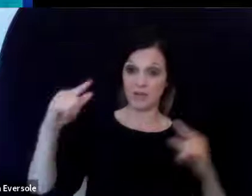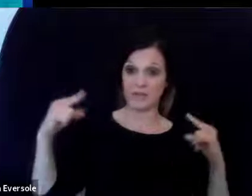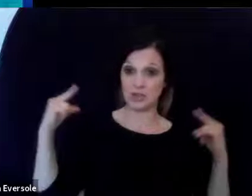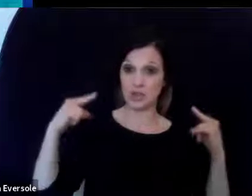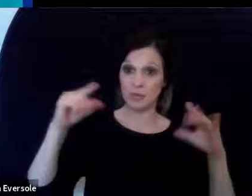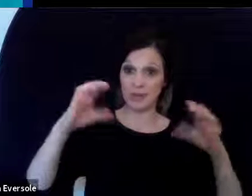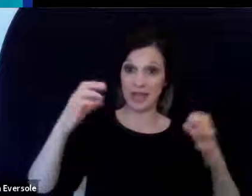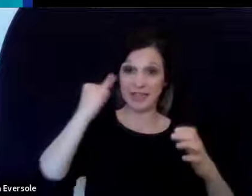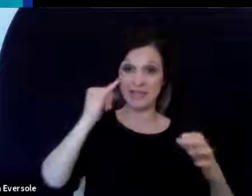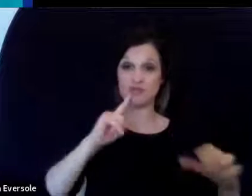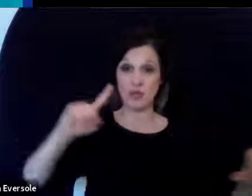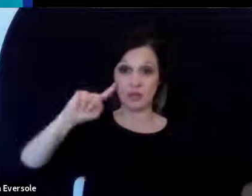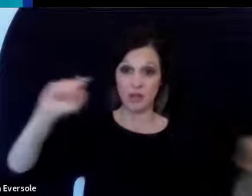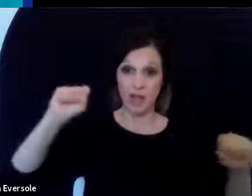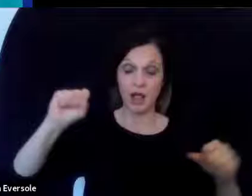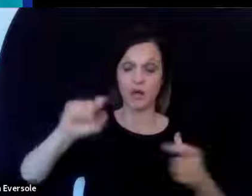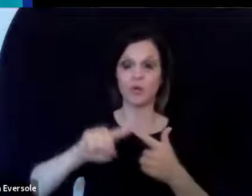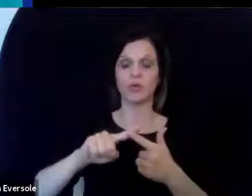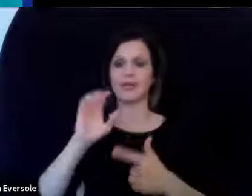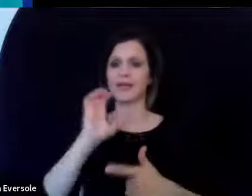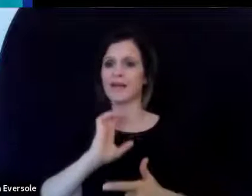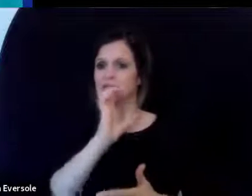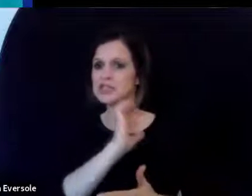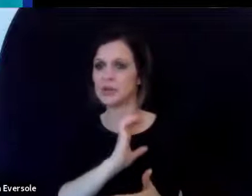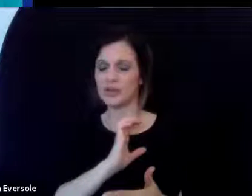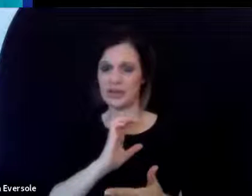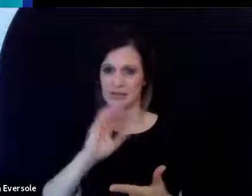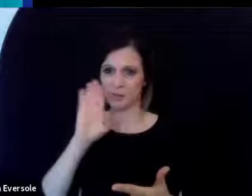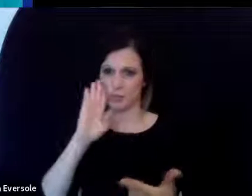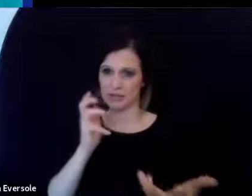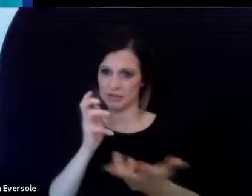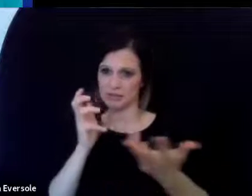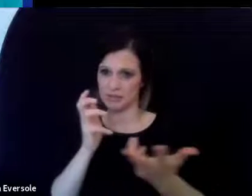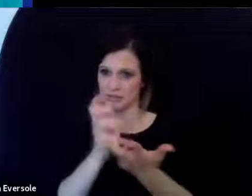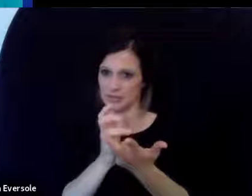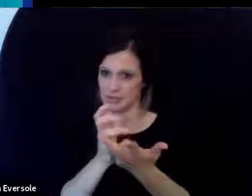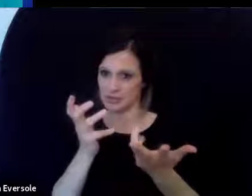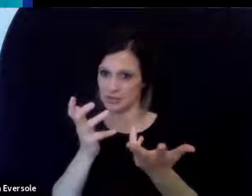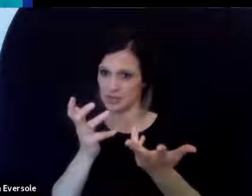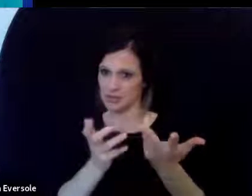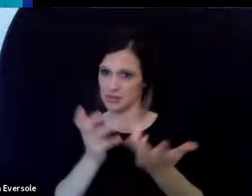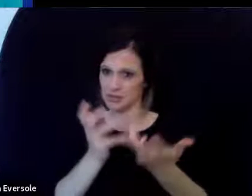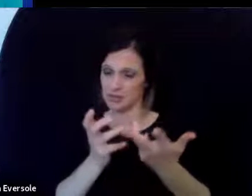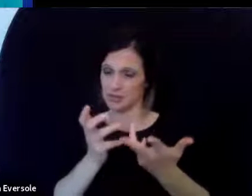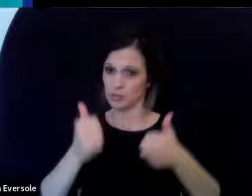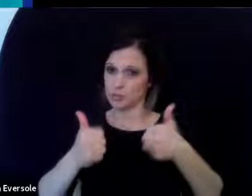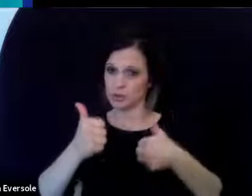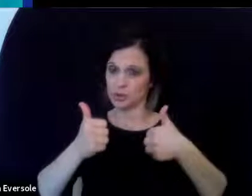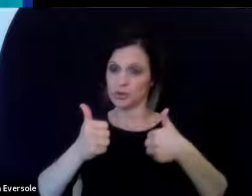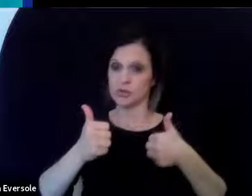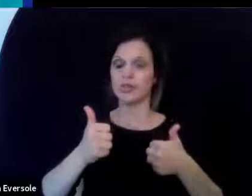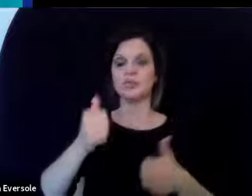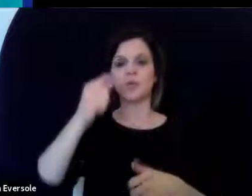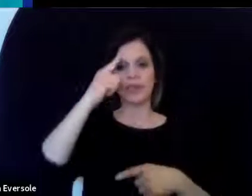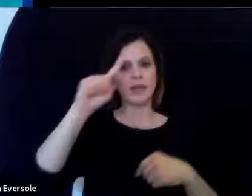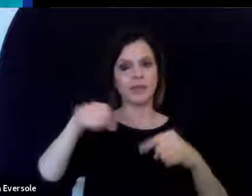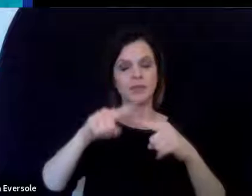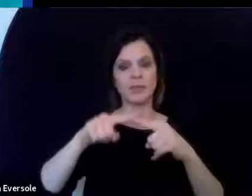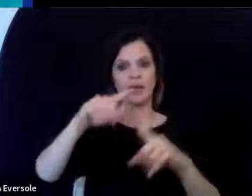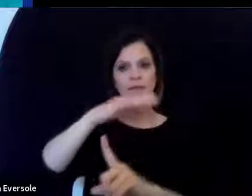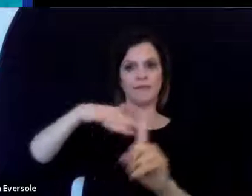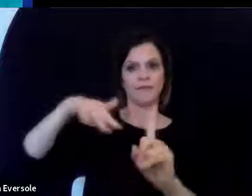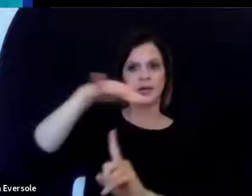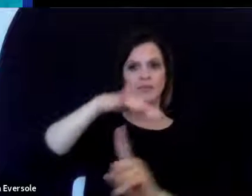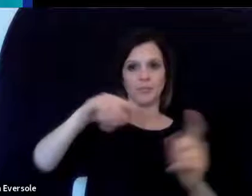Will that work for them? Thinking about what environmental considerations you need to put in place to allow them to